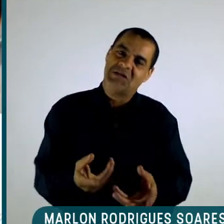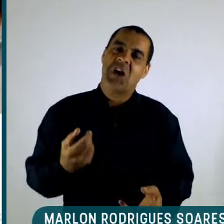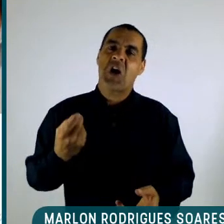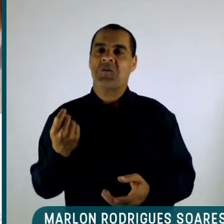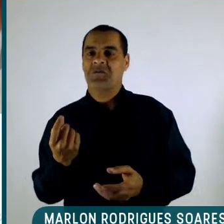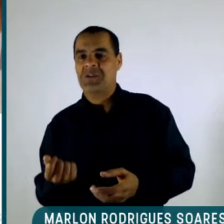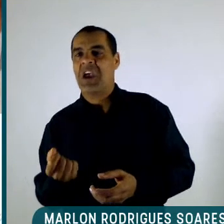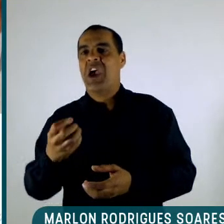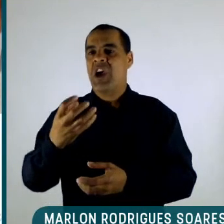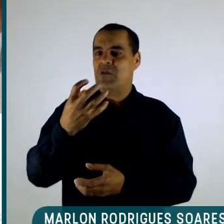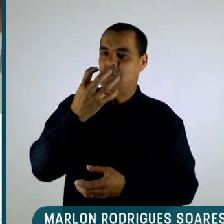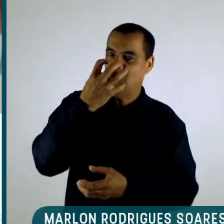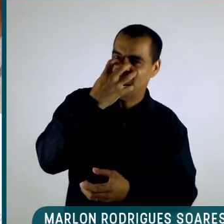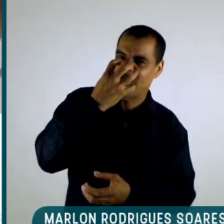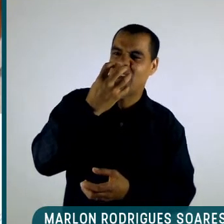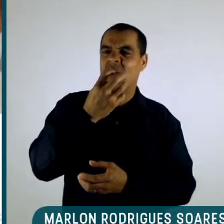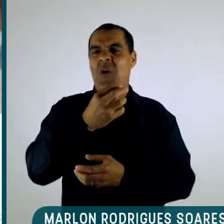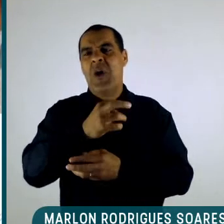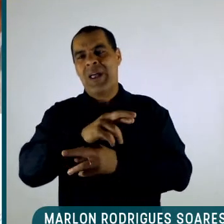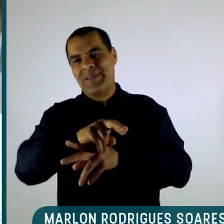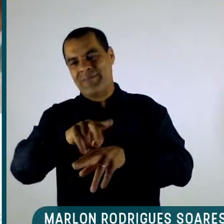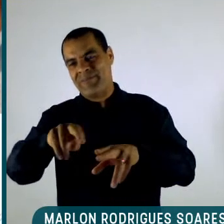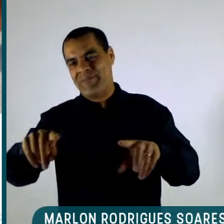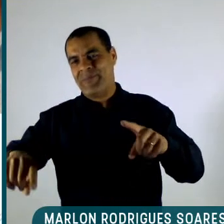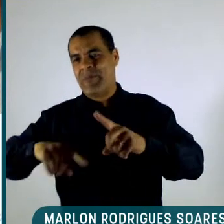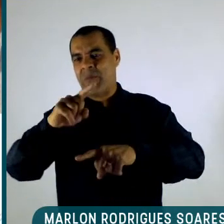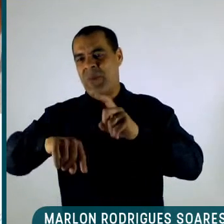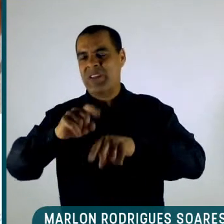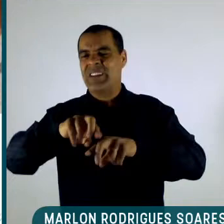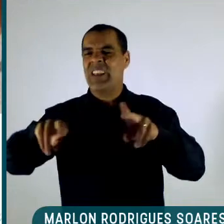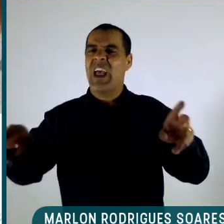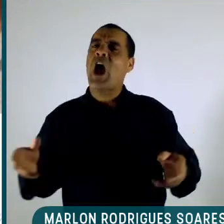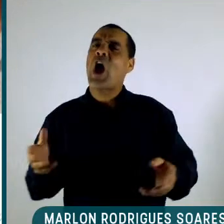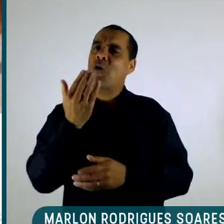making donations, whether through money, respirators,